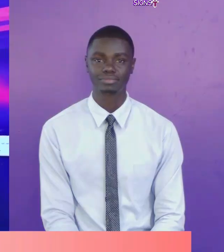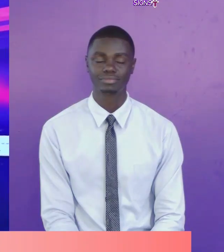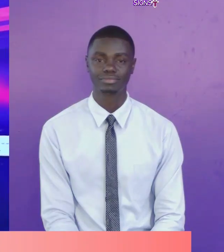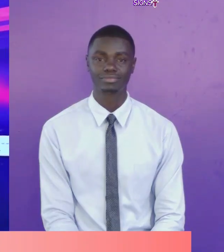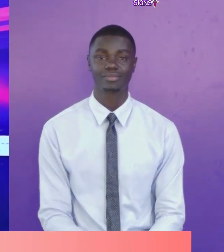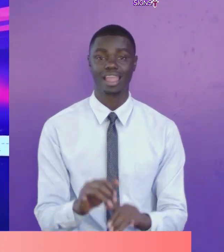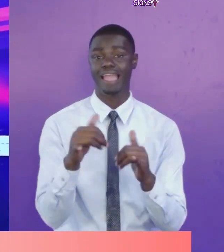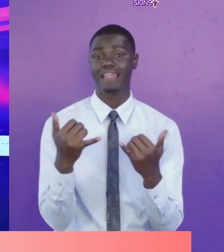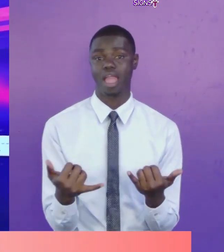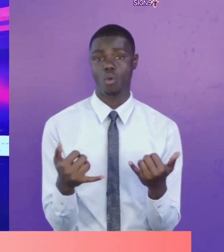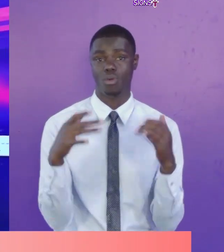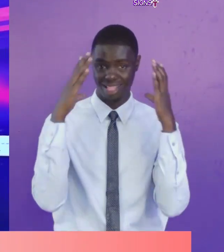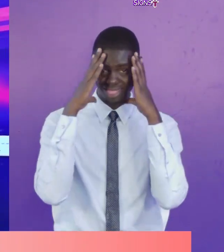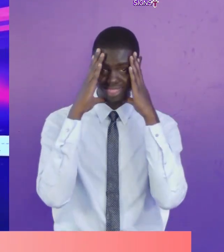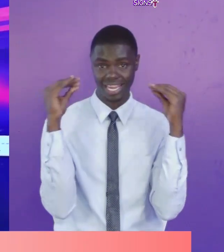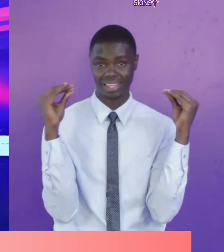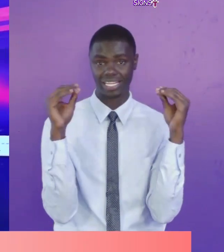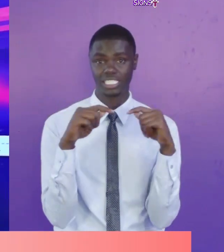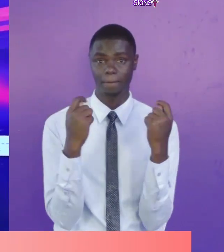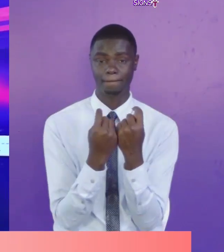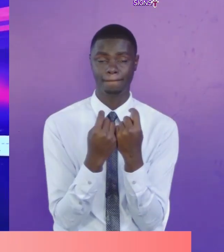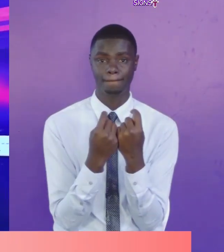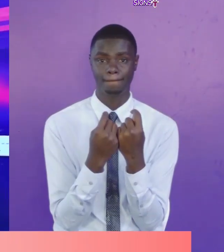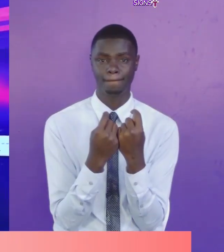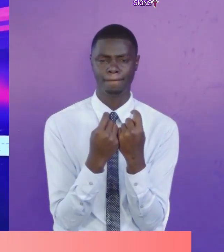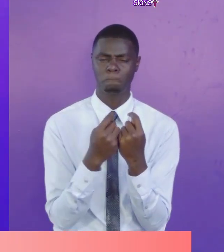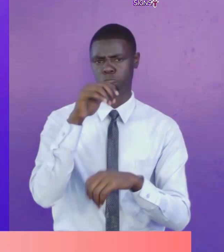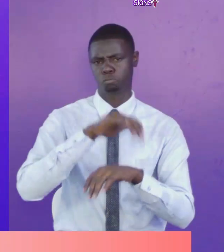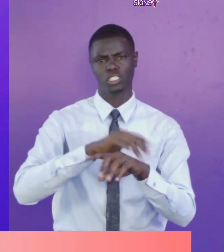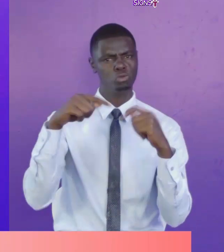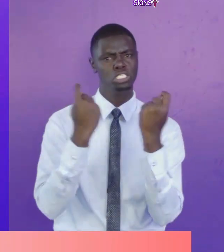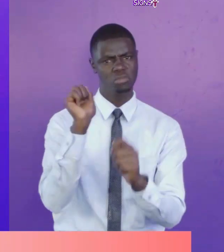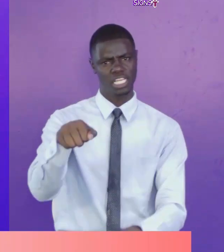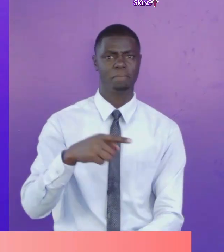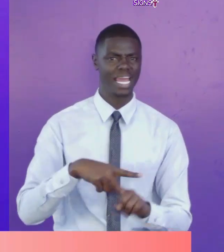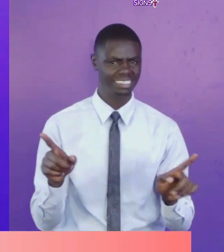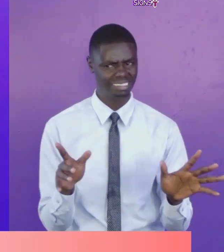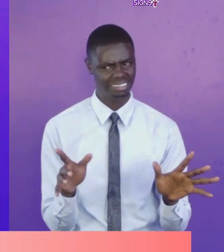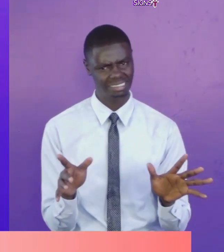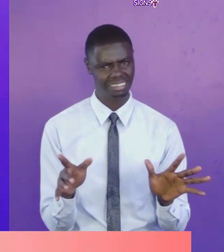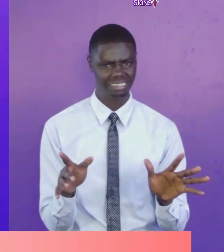now this Netherlands team is a good team, yes, but